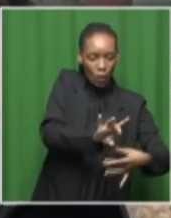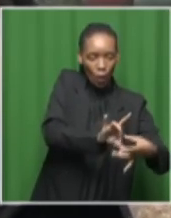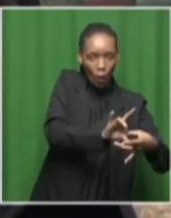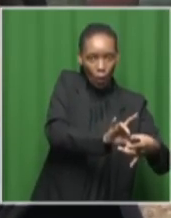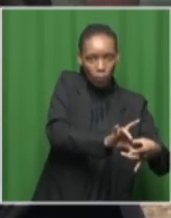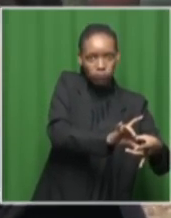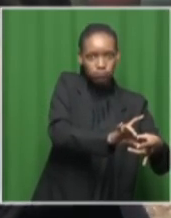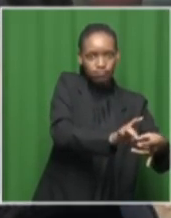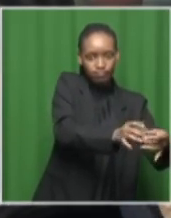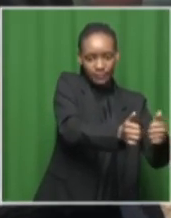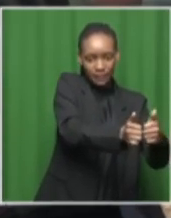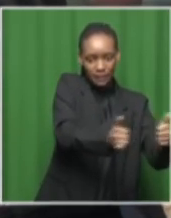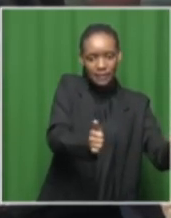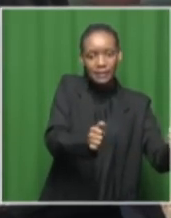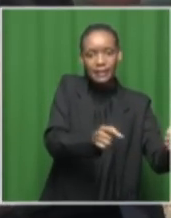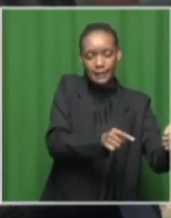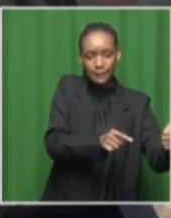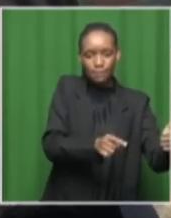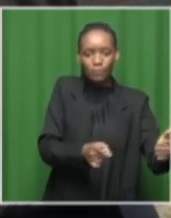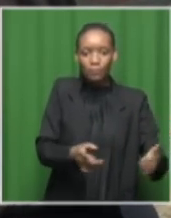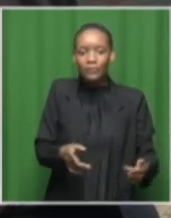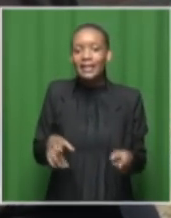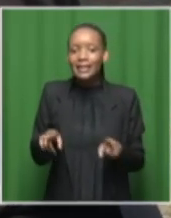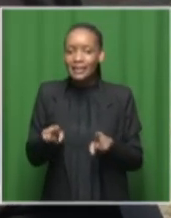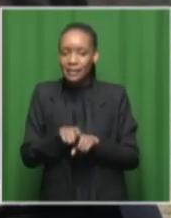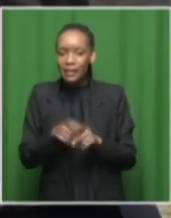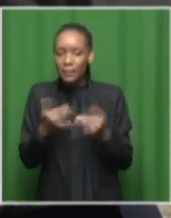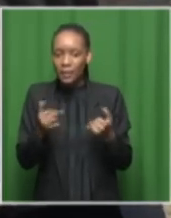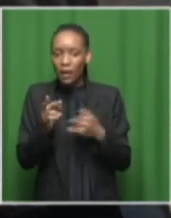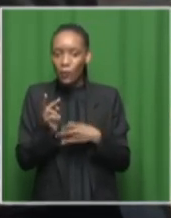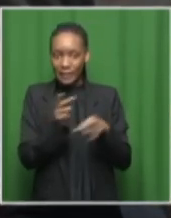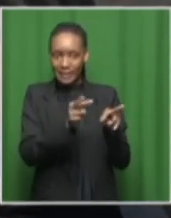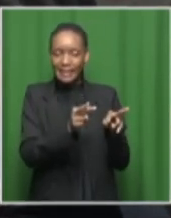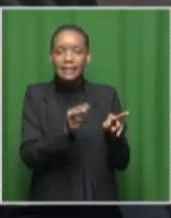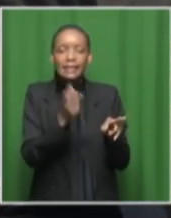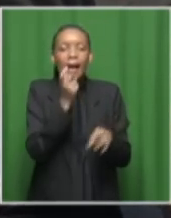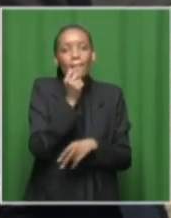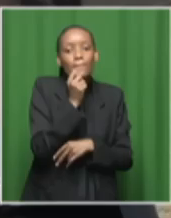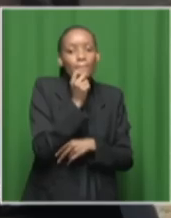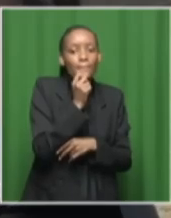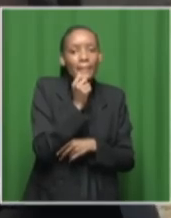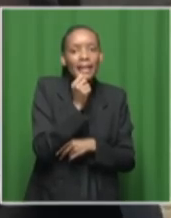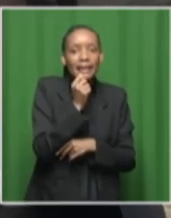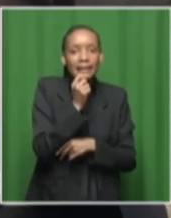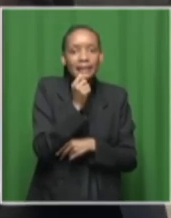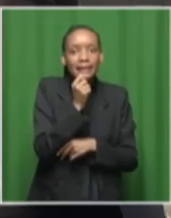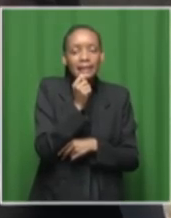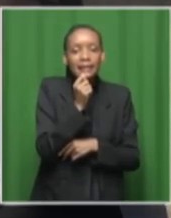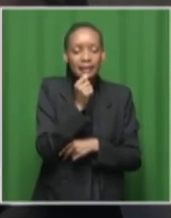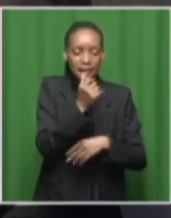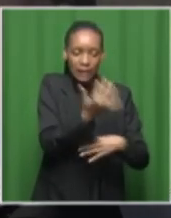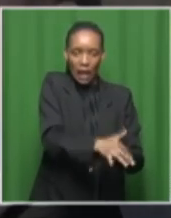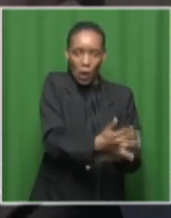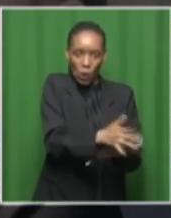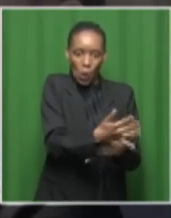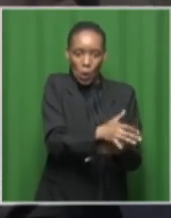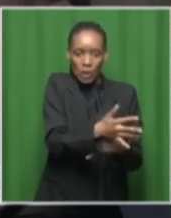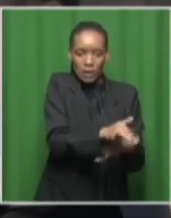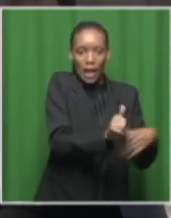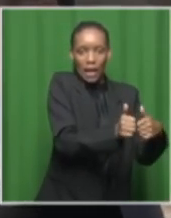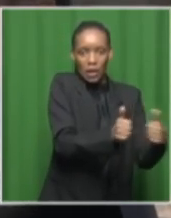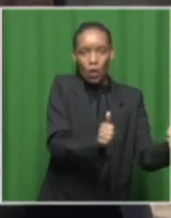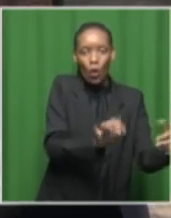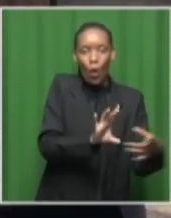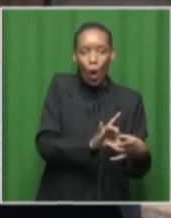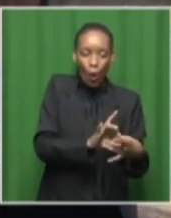king. And at the time, it was the palace. So we are seeing these elderly men here now come out and gather here at the home of